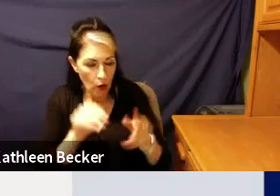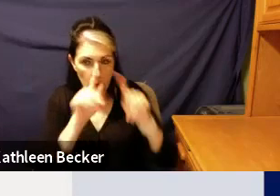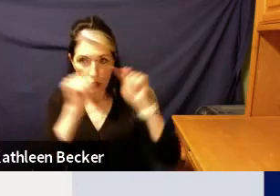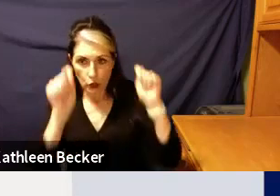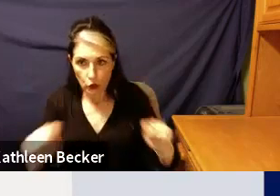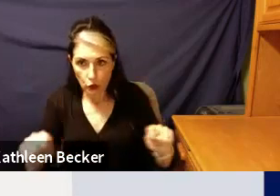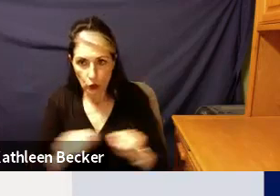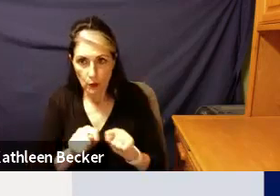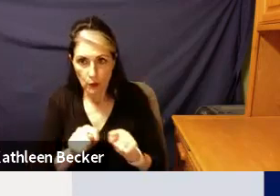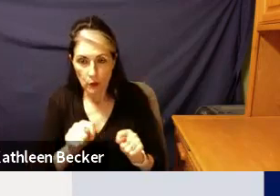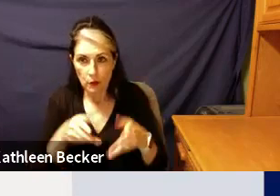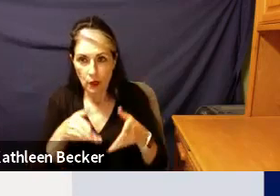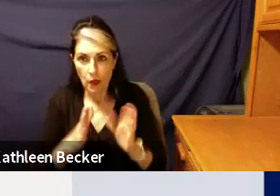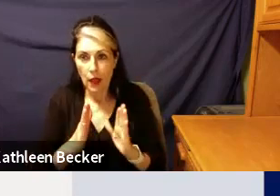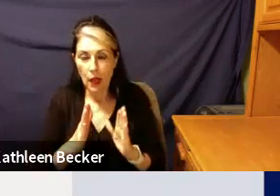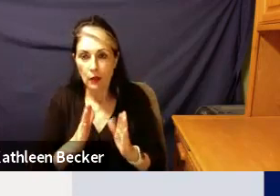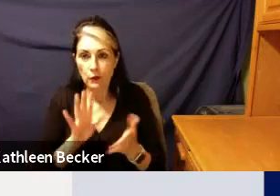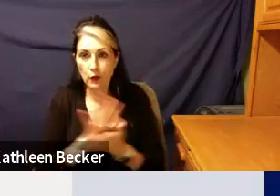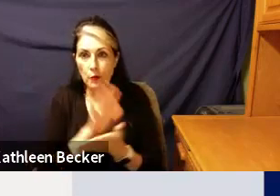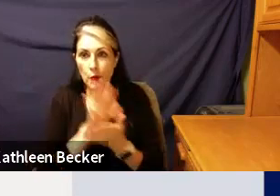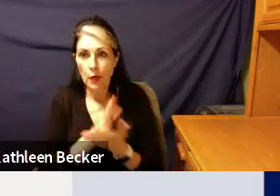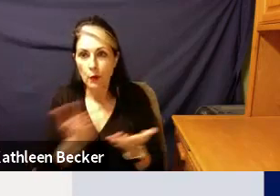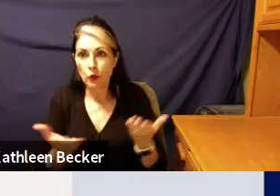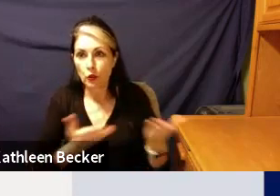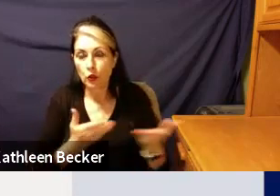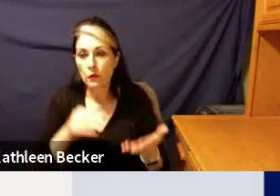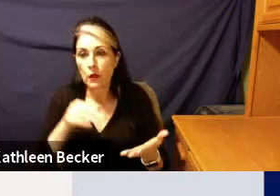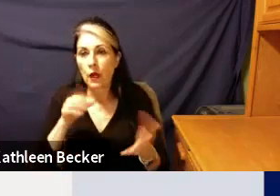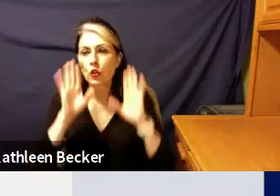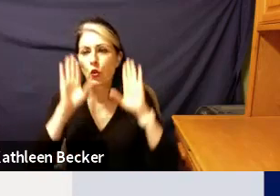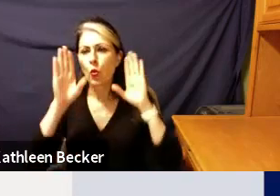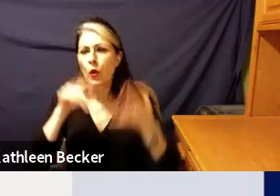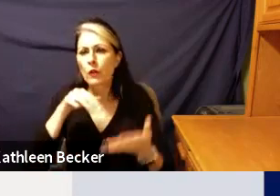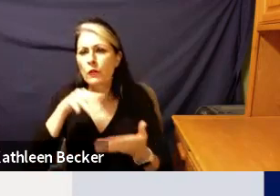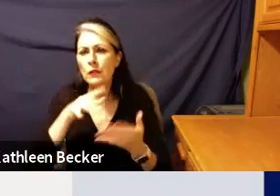for Paper to serve as a great study tool.